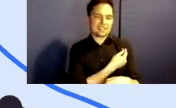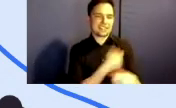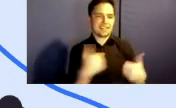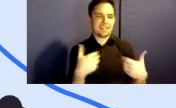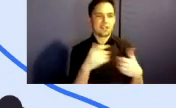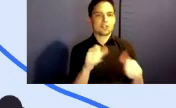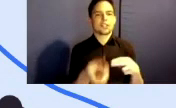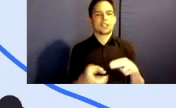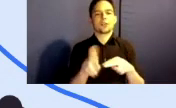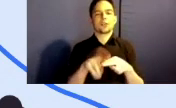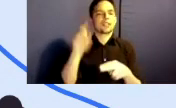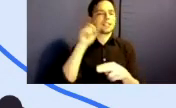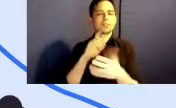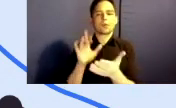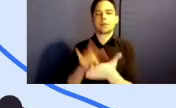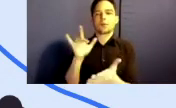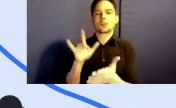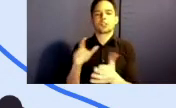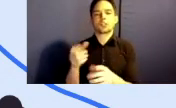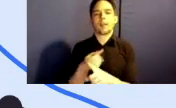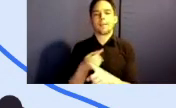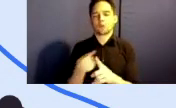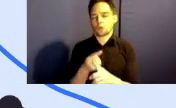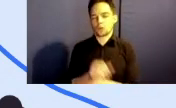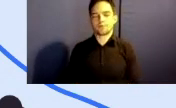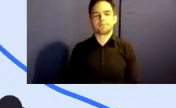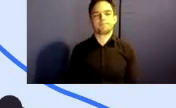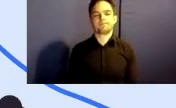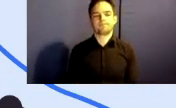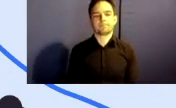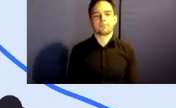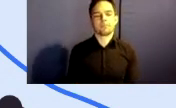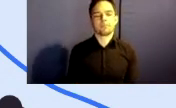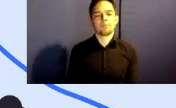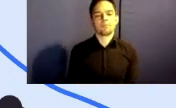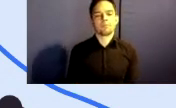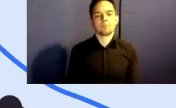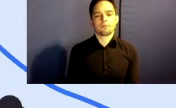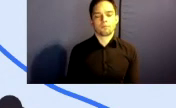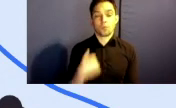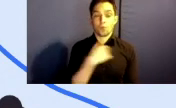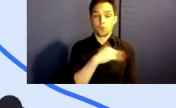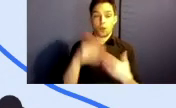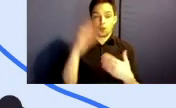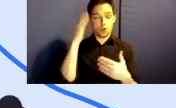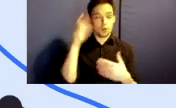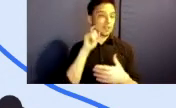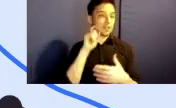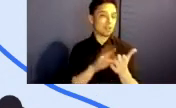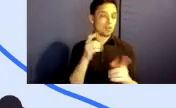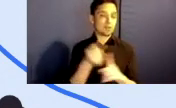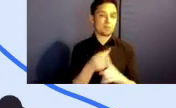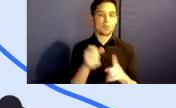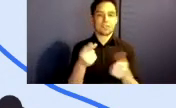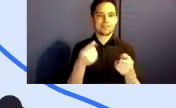risk of sexual exploitation and abuse. And as we all know that sexual exploitation and abuse could happen in